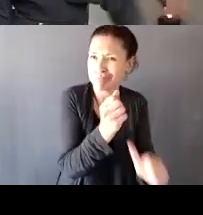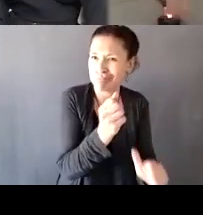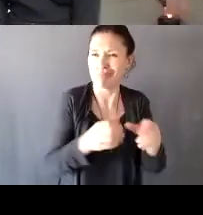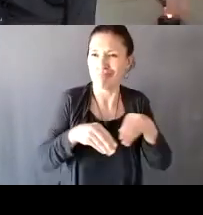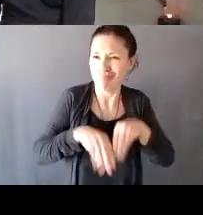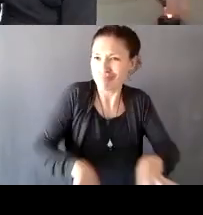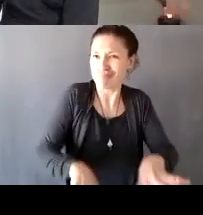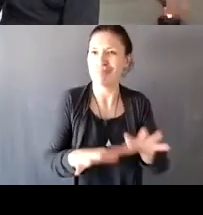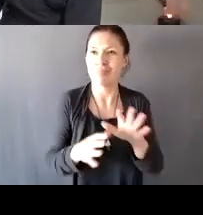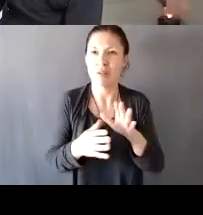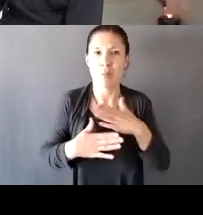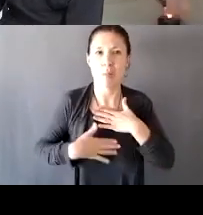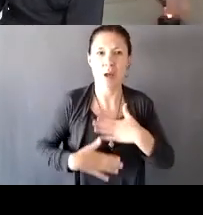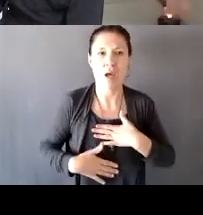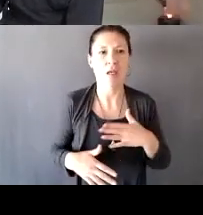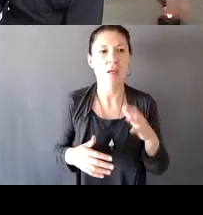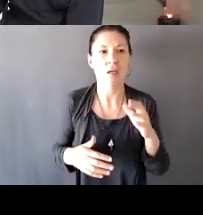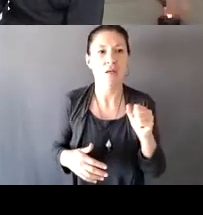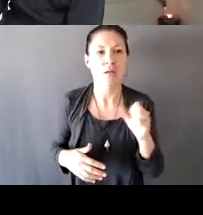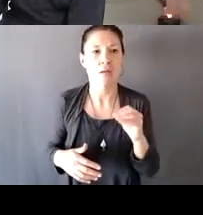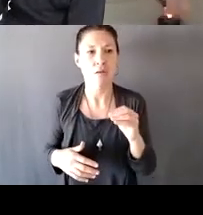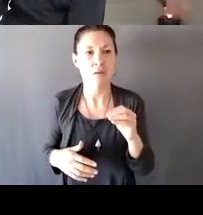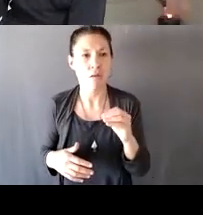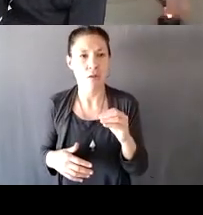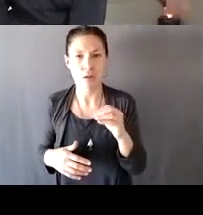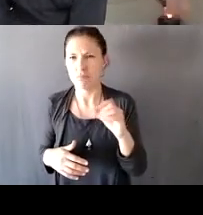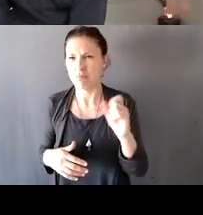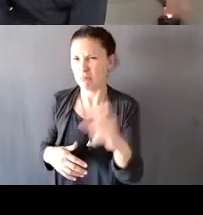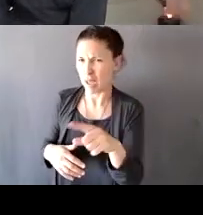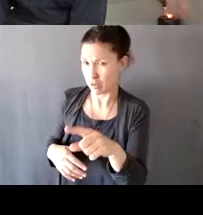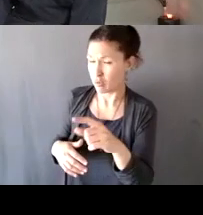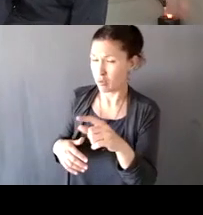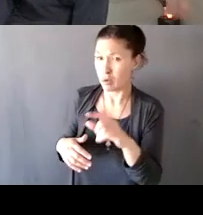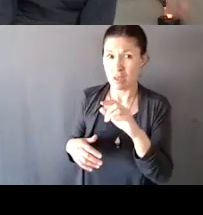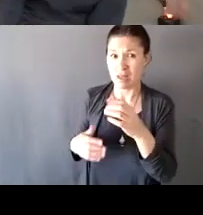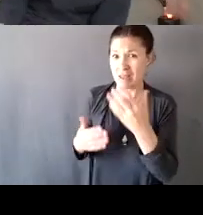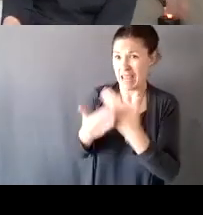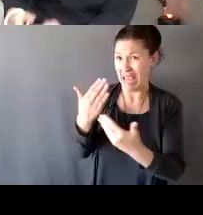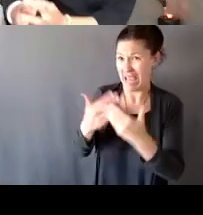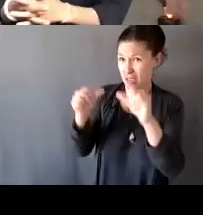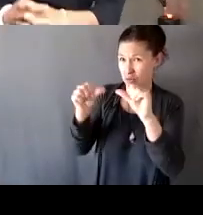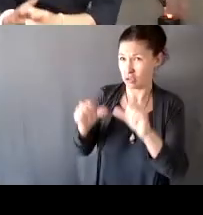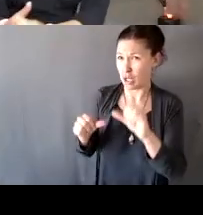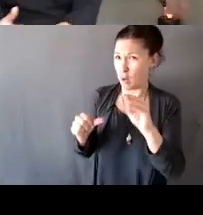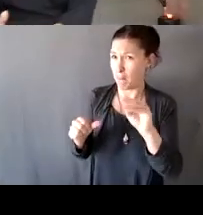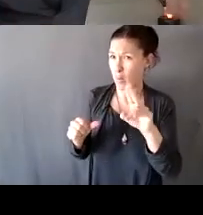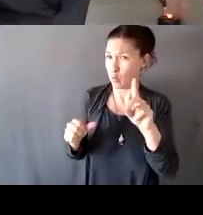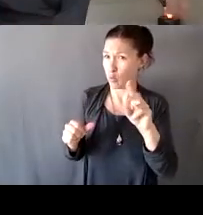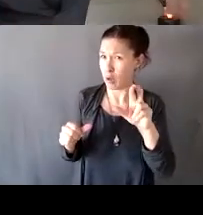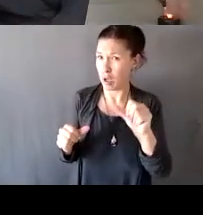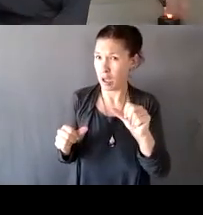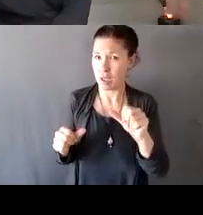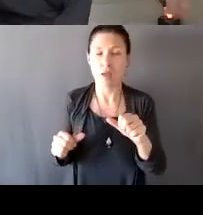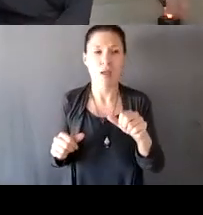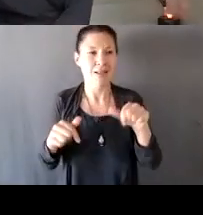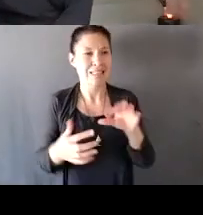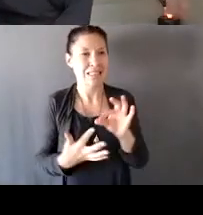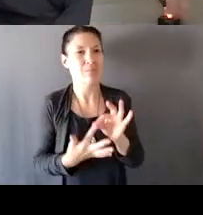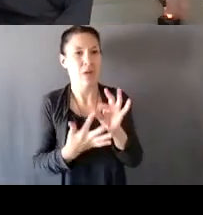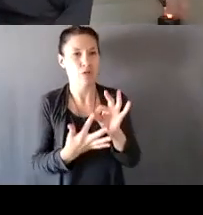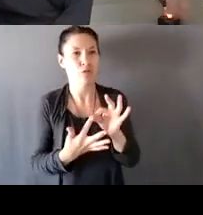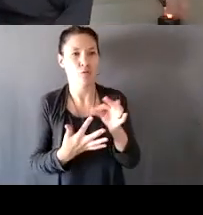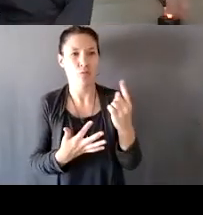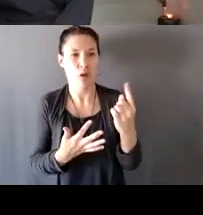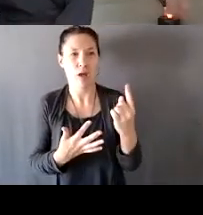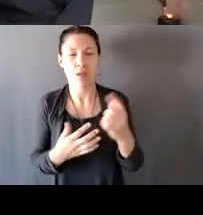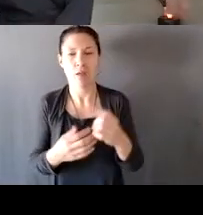I don't know, Lingji, if you want to talk a little bit about this mudra. Yes, this is a very special mudra.